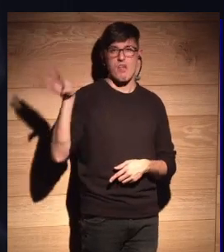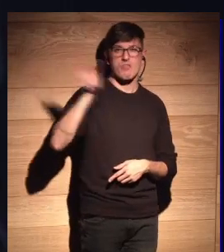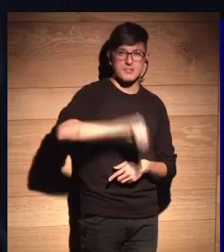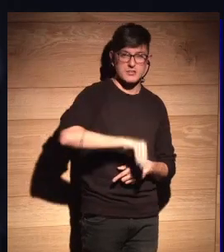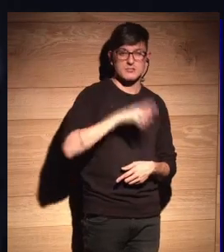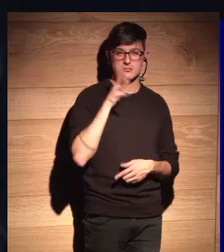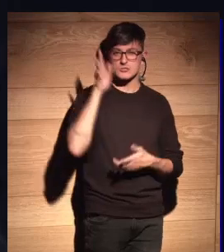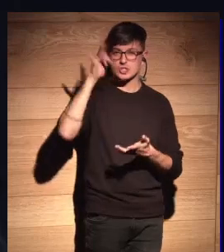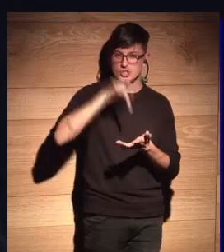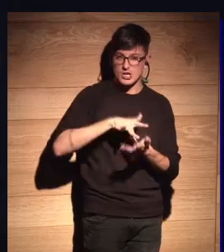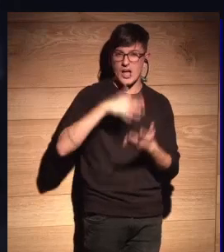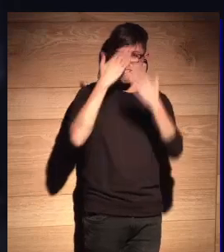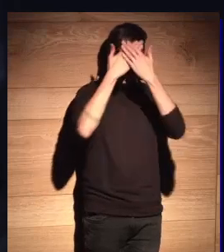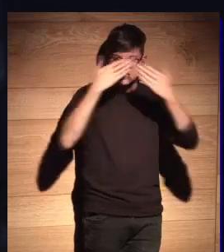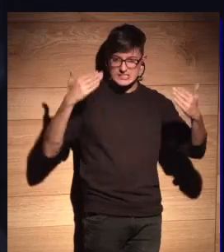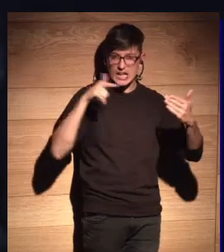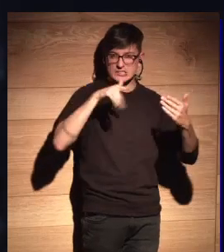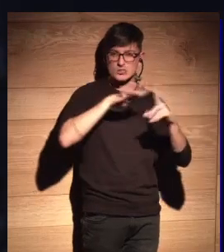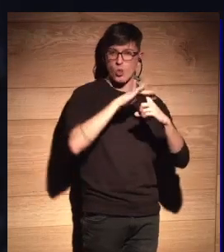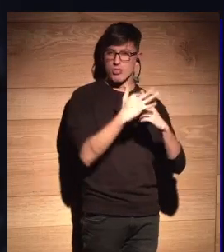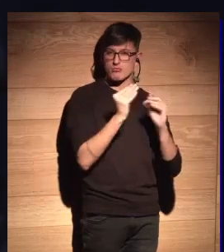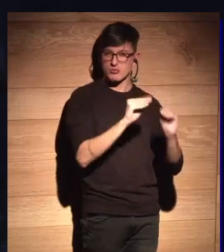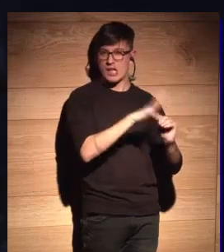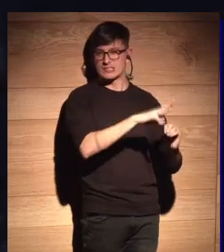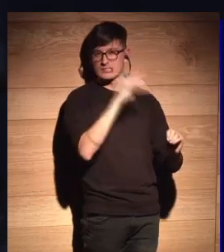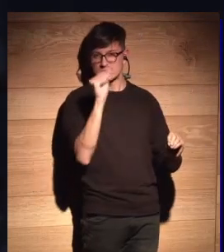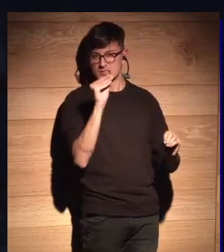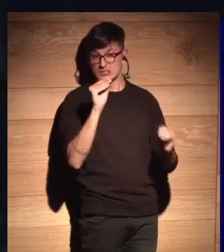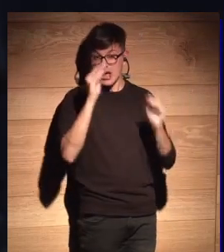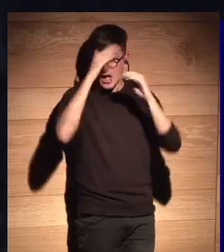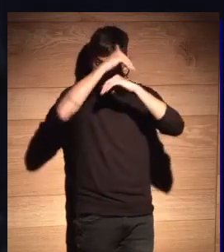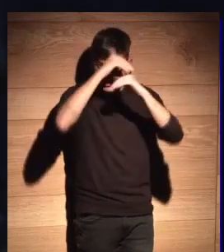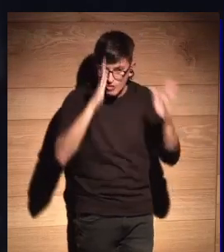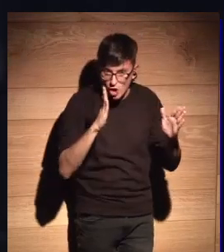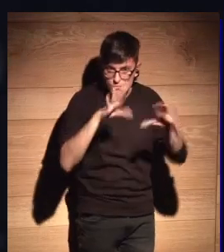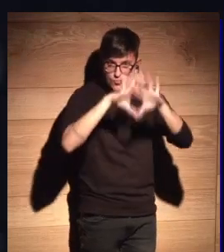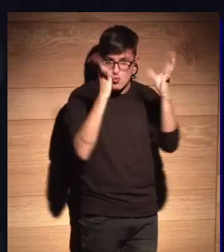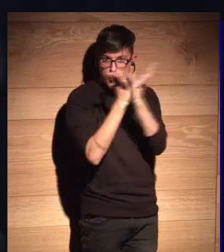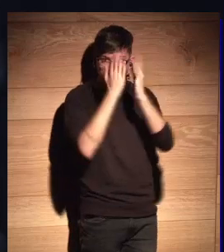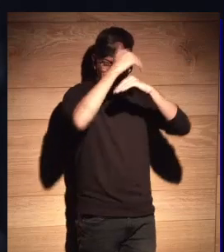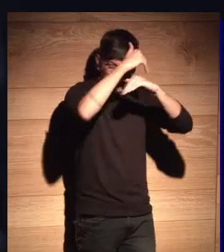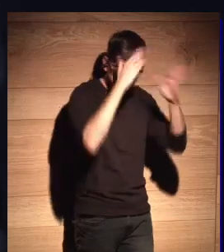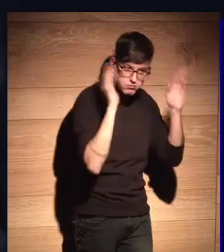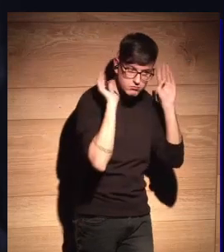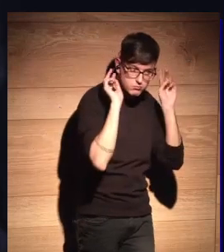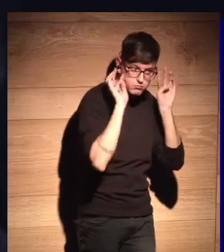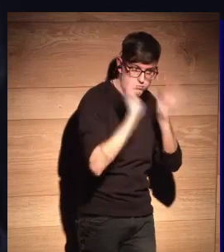the attention of the world really focused on Afghanistan, people started asking,